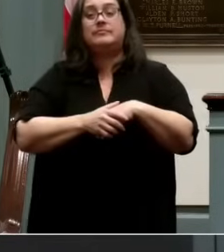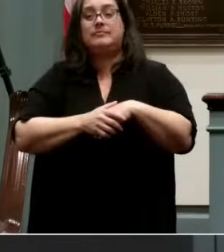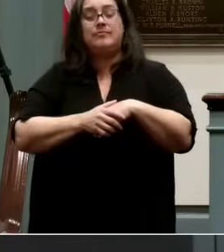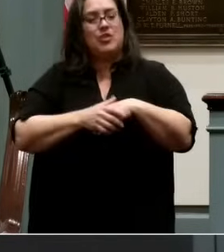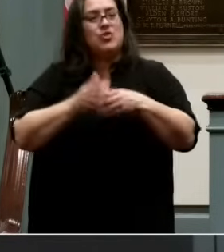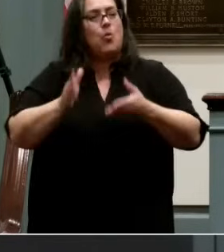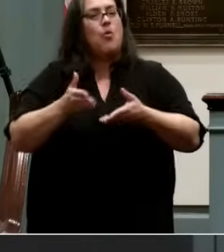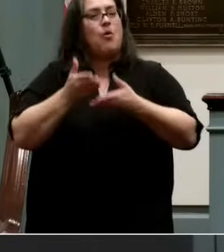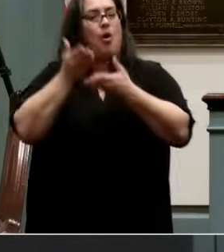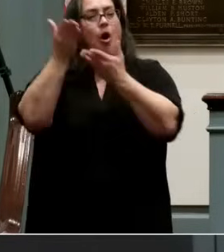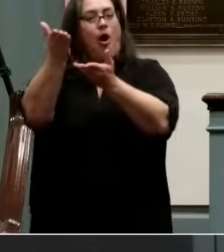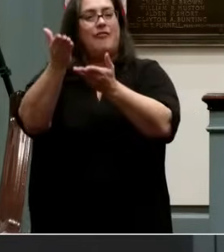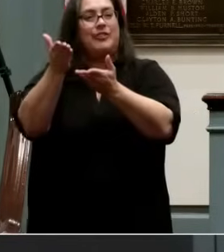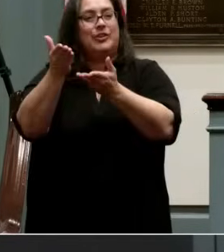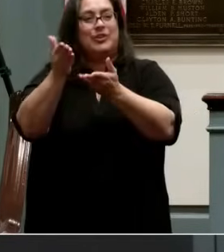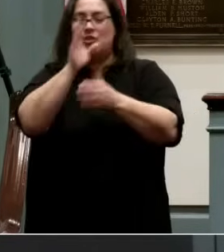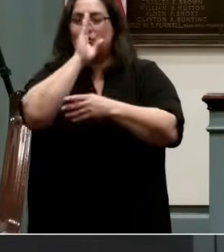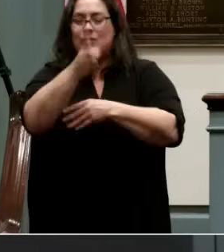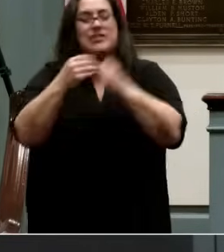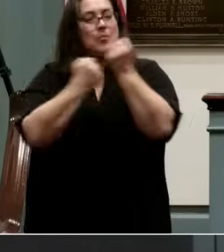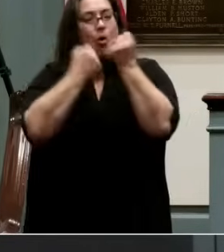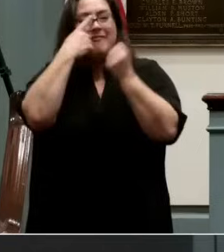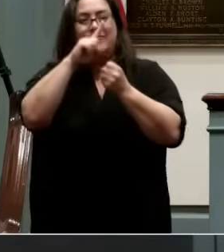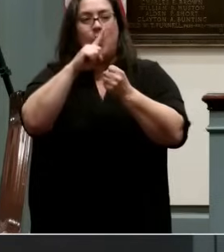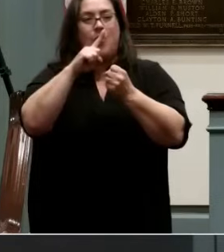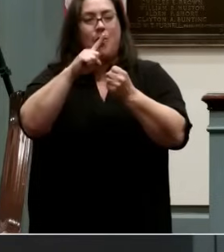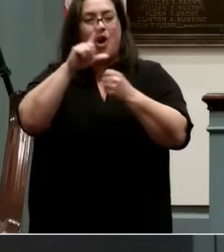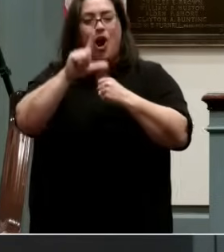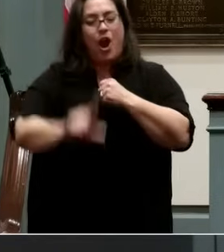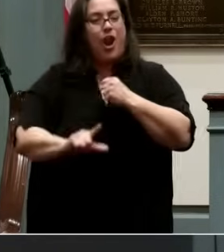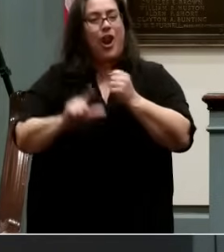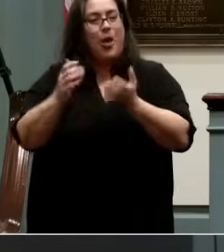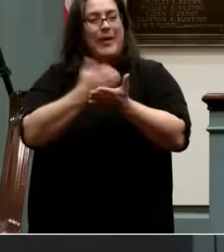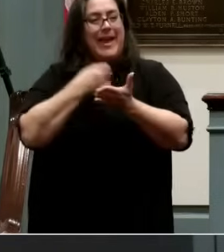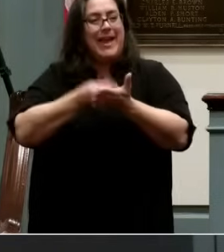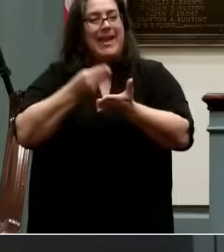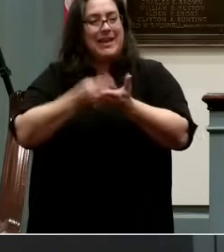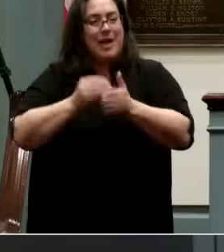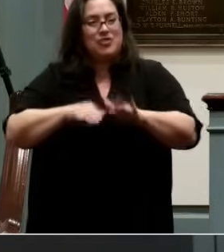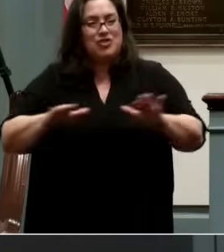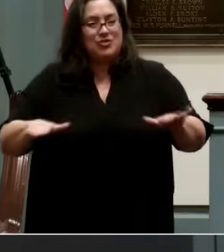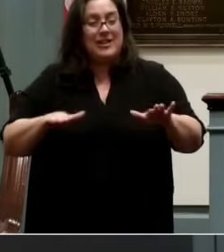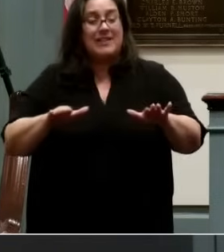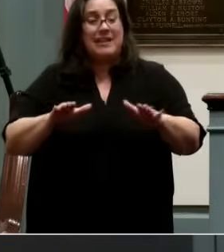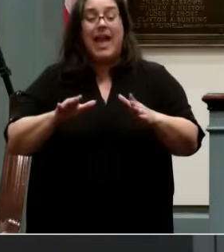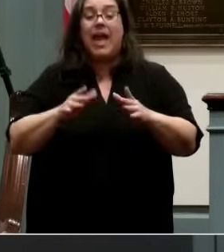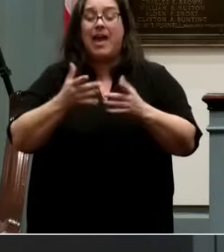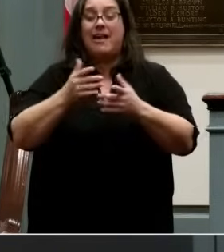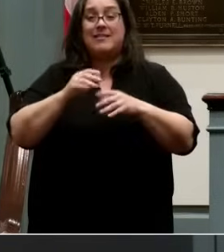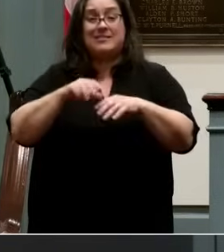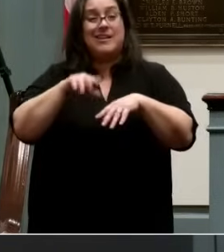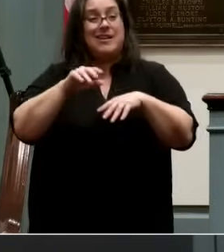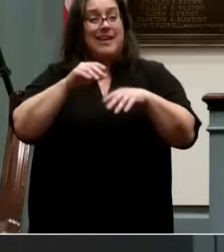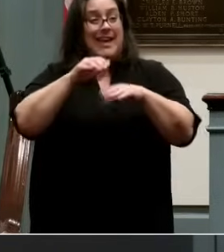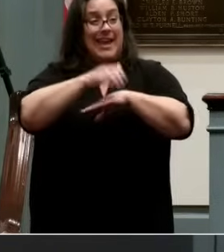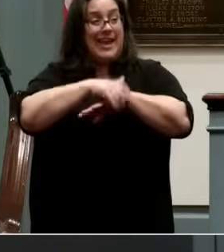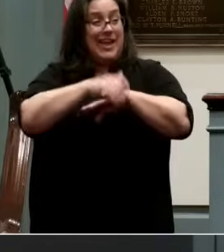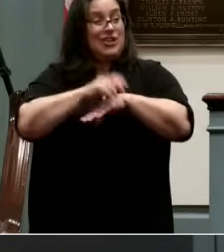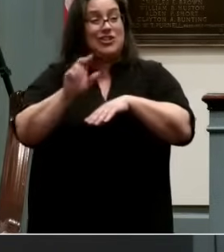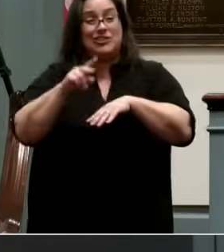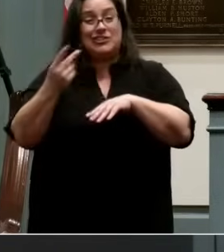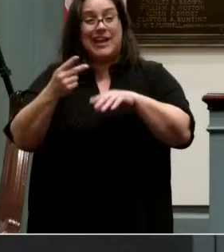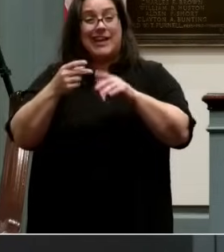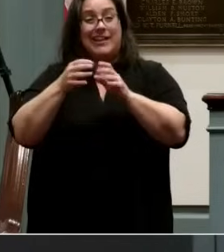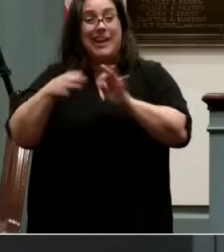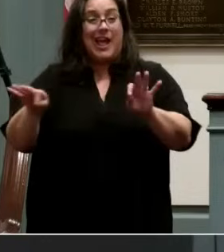direct support for low-income children and English learners. And I've visited schools across our state, in all 3 counties,